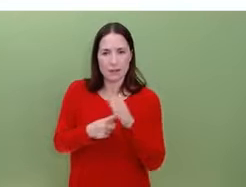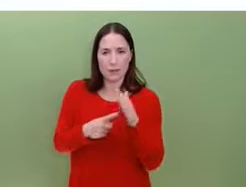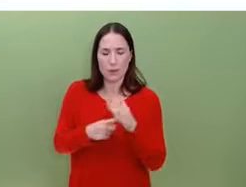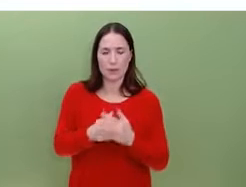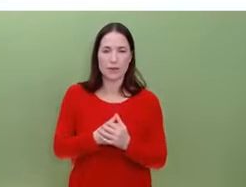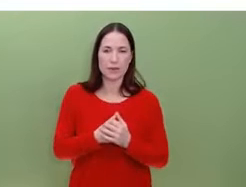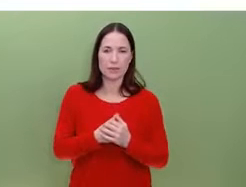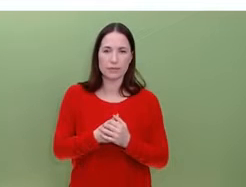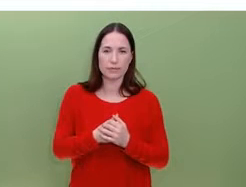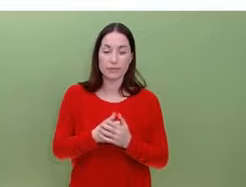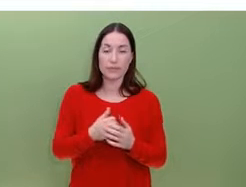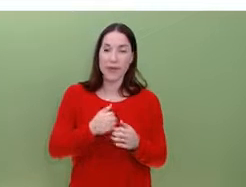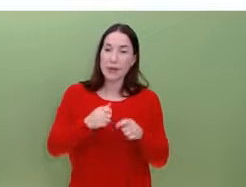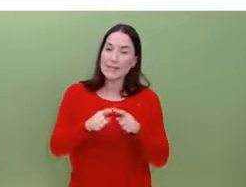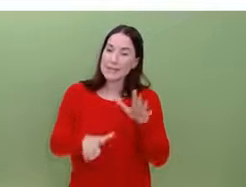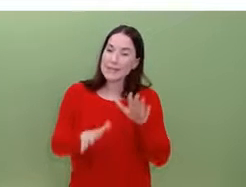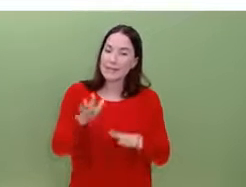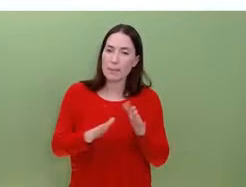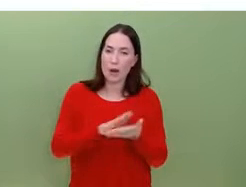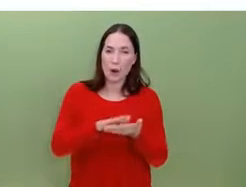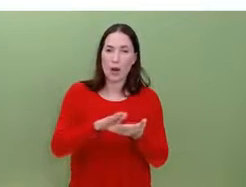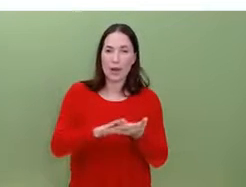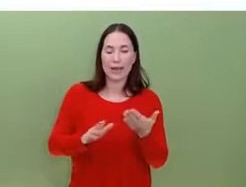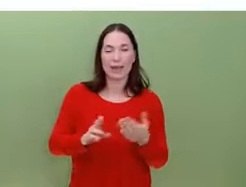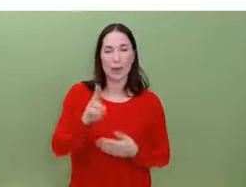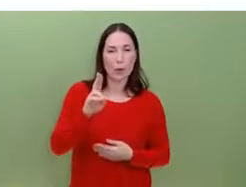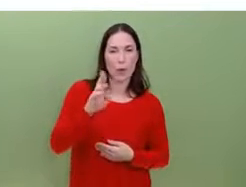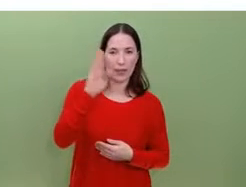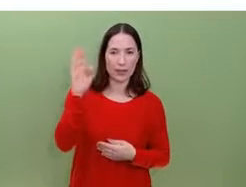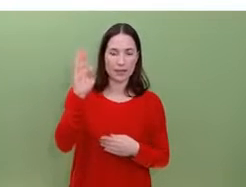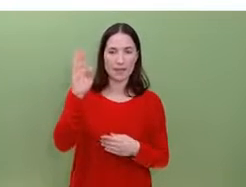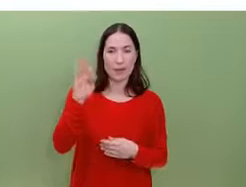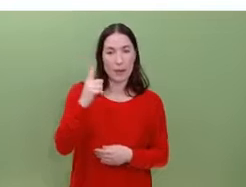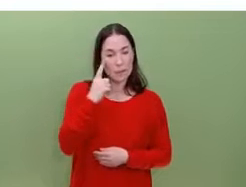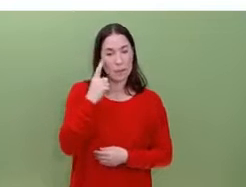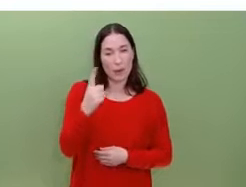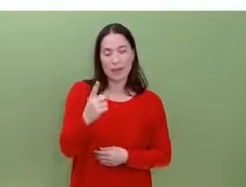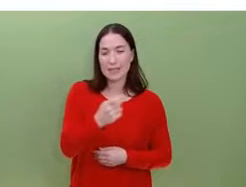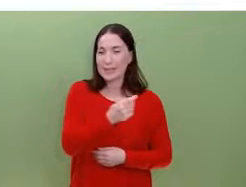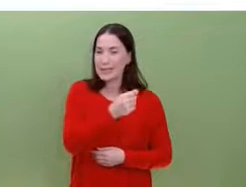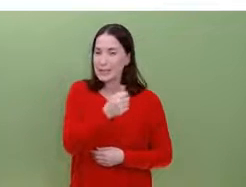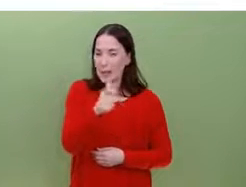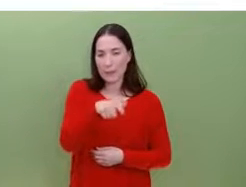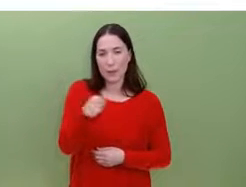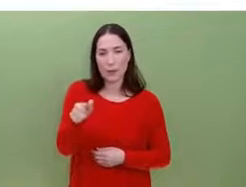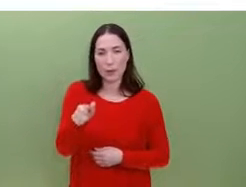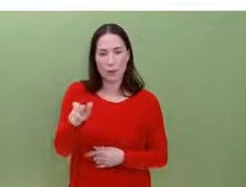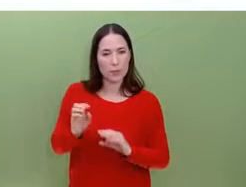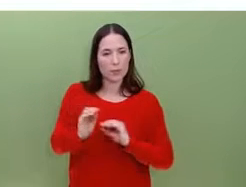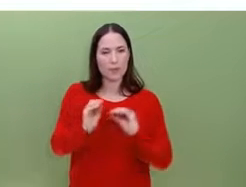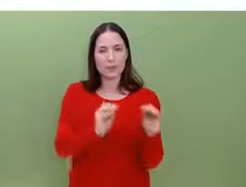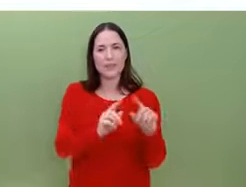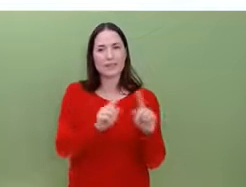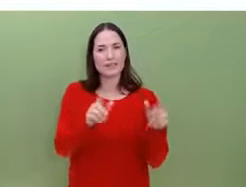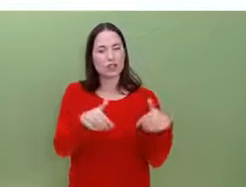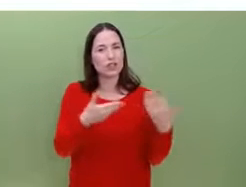the Northeast, but sometimes we see those folk moving in 10 months across to another service, or sometimes we see them moving on to